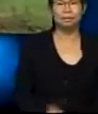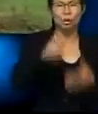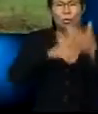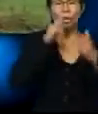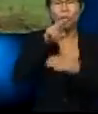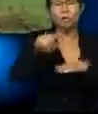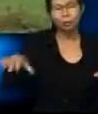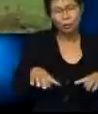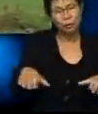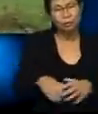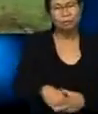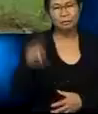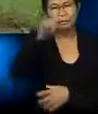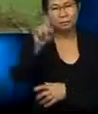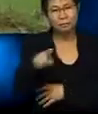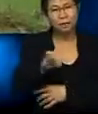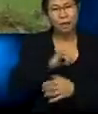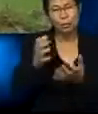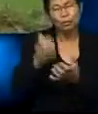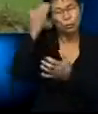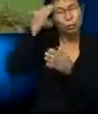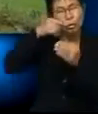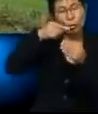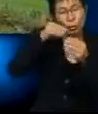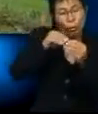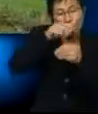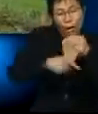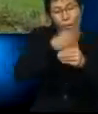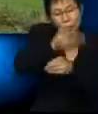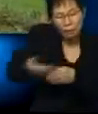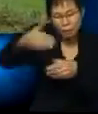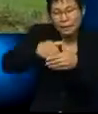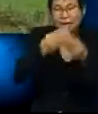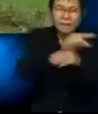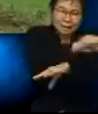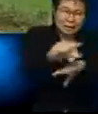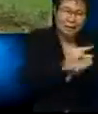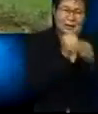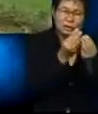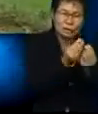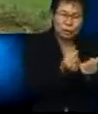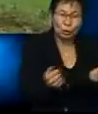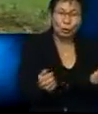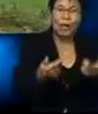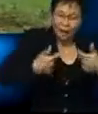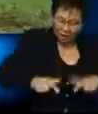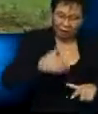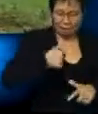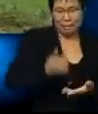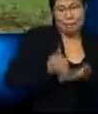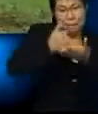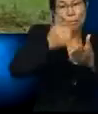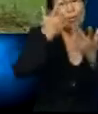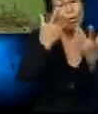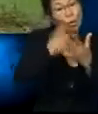What are you doing? I want to know more about particles in the garden soil. Let me help you. What should